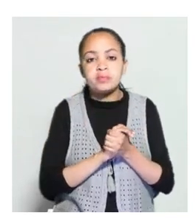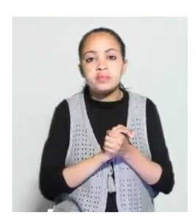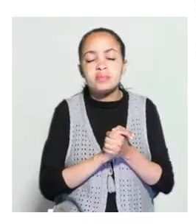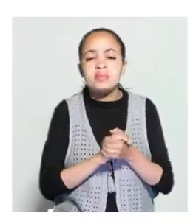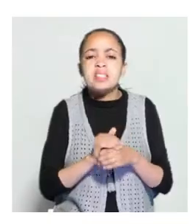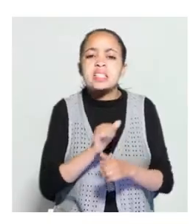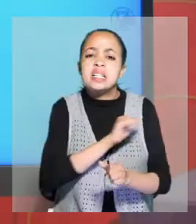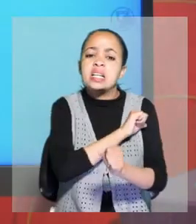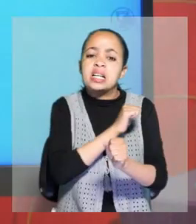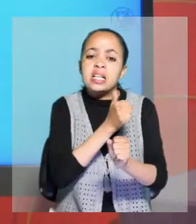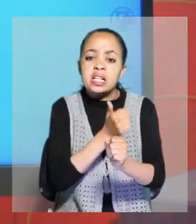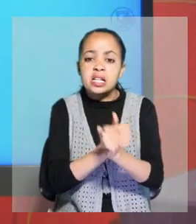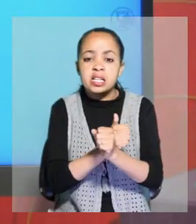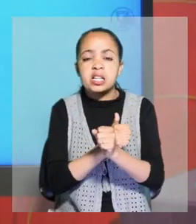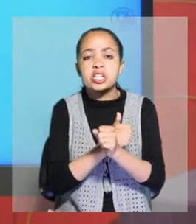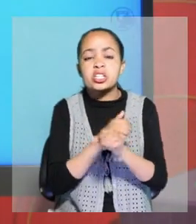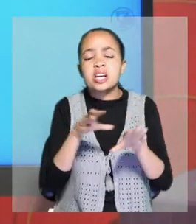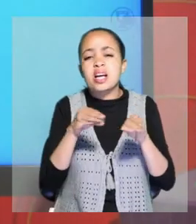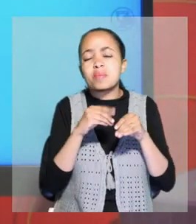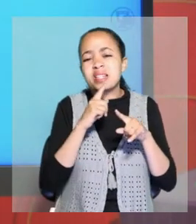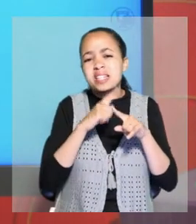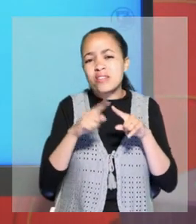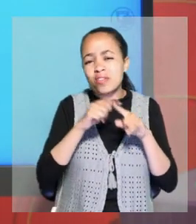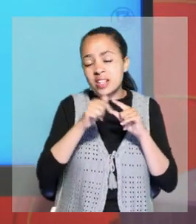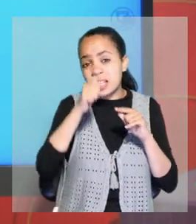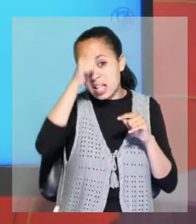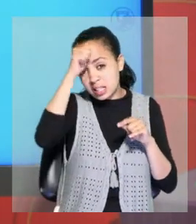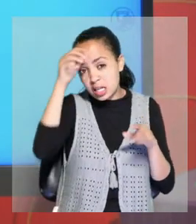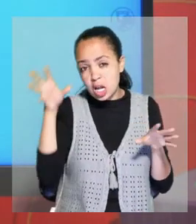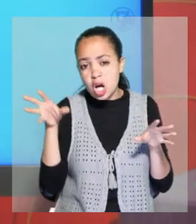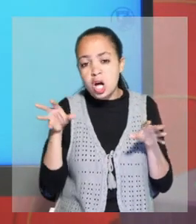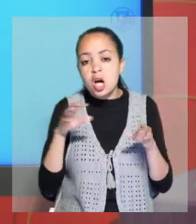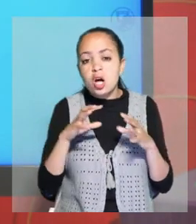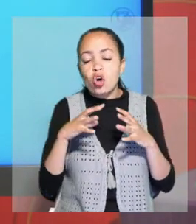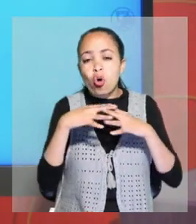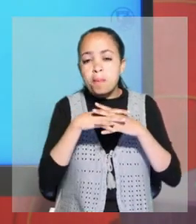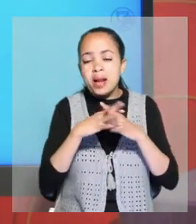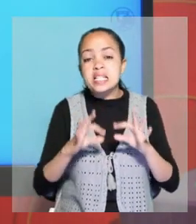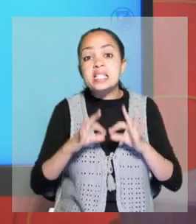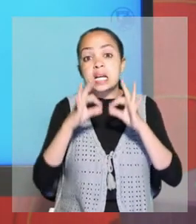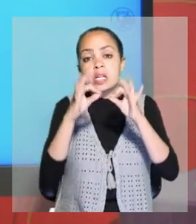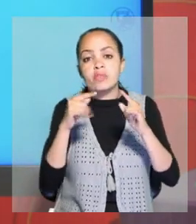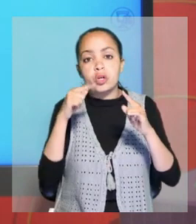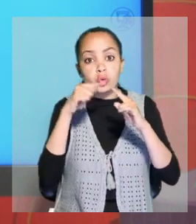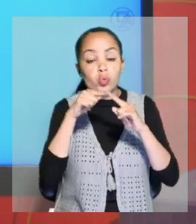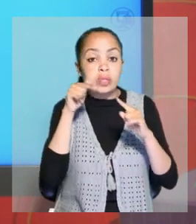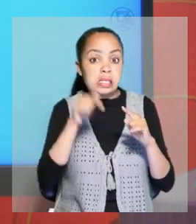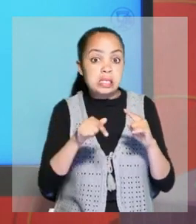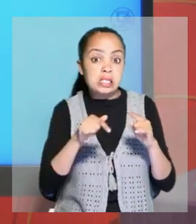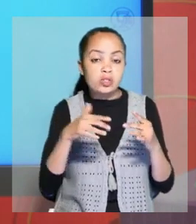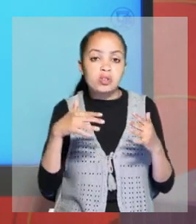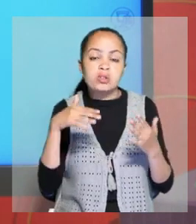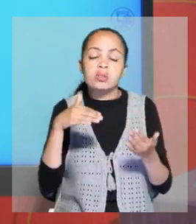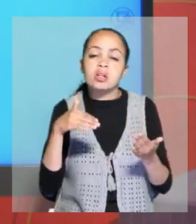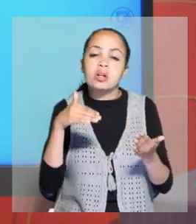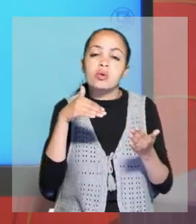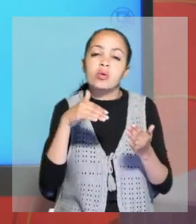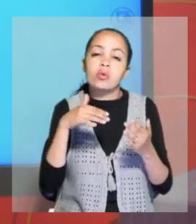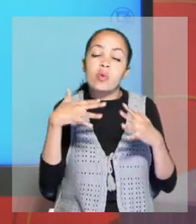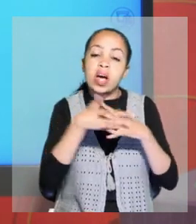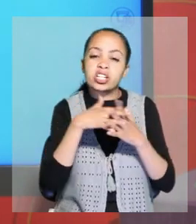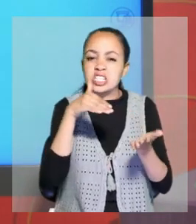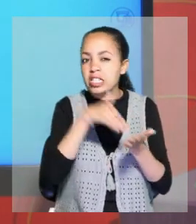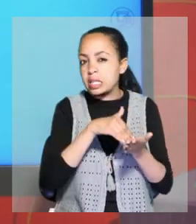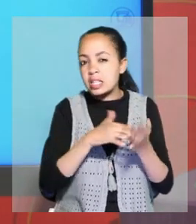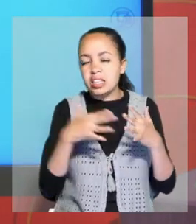An energy captured by different antenna complex transferred to this reaction center molecule. In